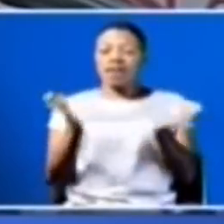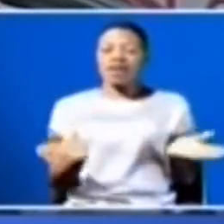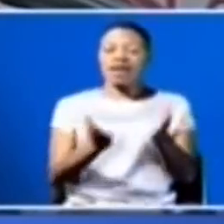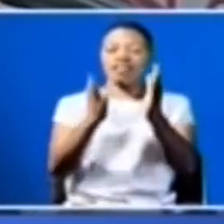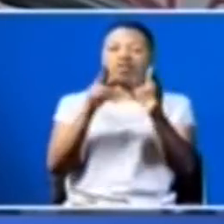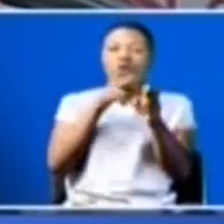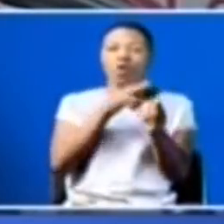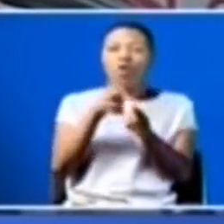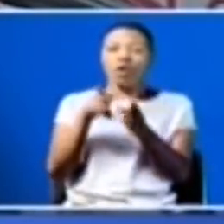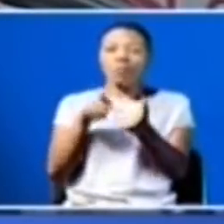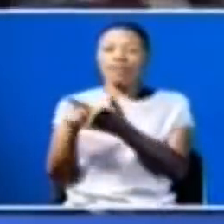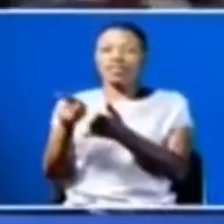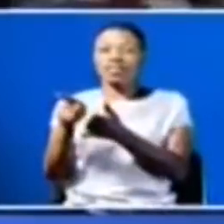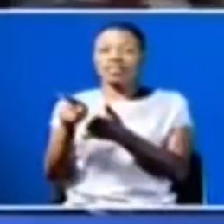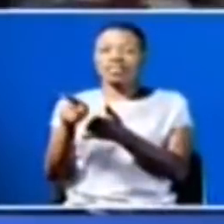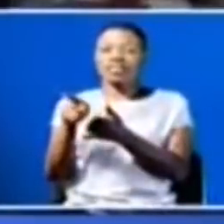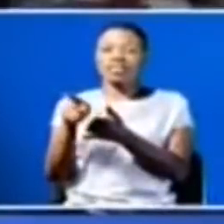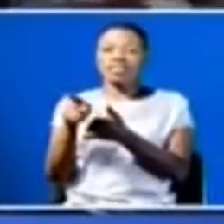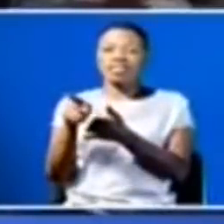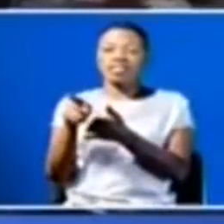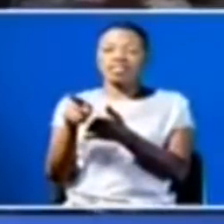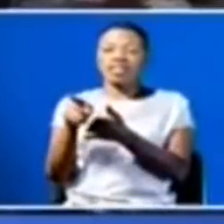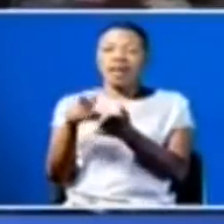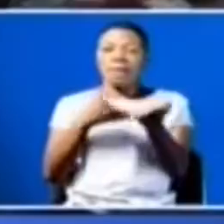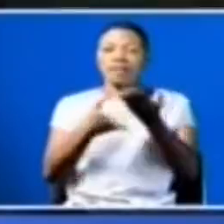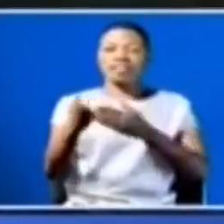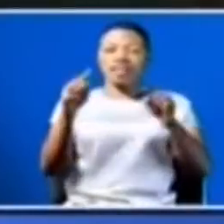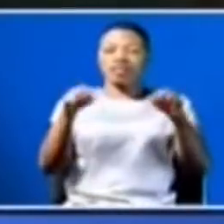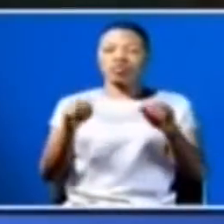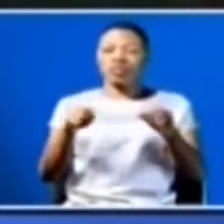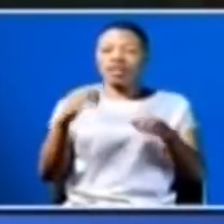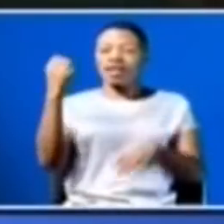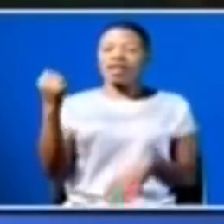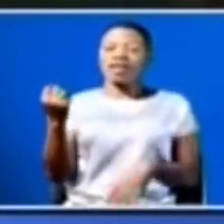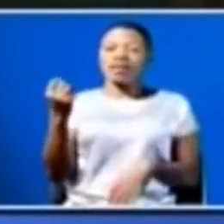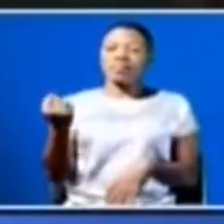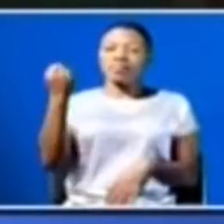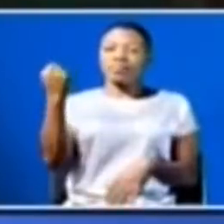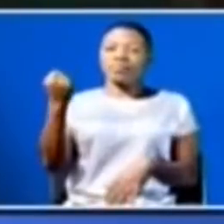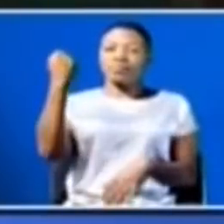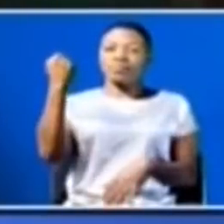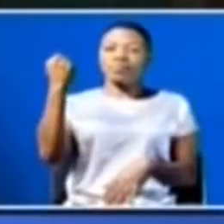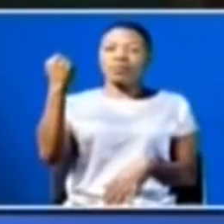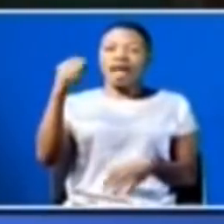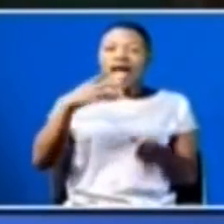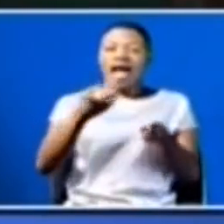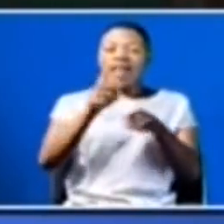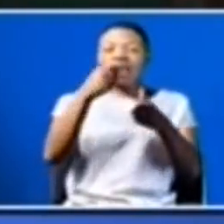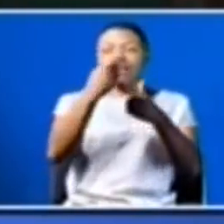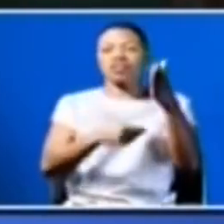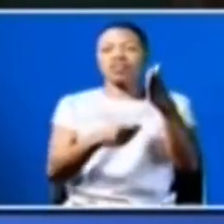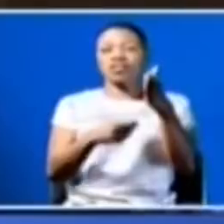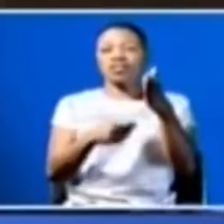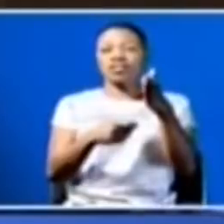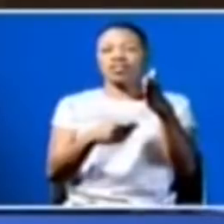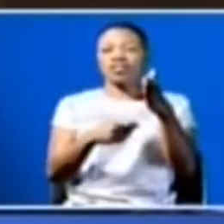prices and weather-related shocks. Biashara ya vileo, sigara na kamari ni mojawapo ya zile zitakazotozwa ushuru zaidi. The